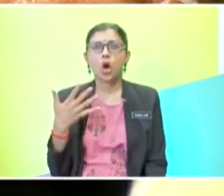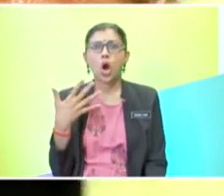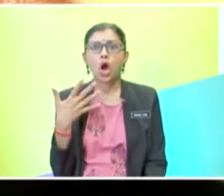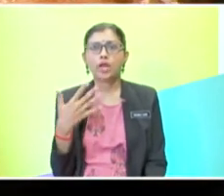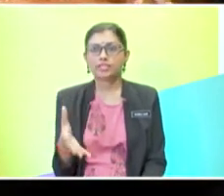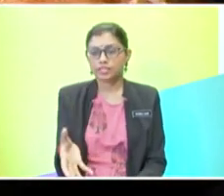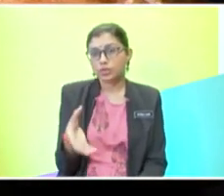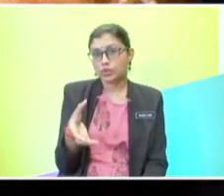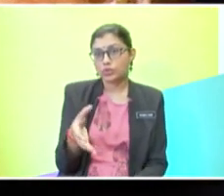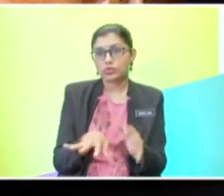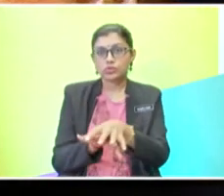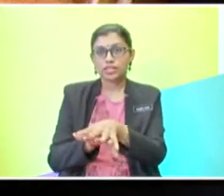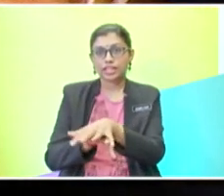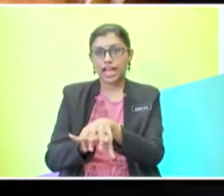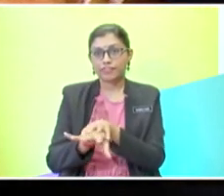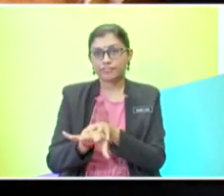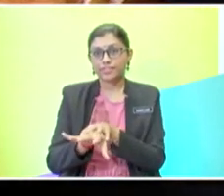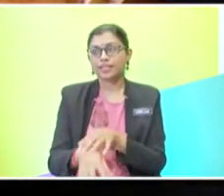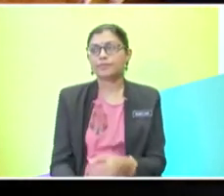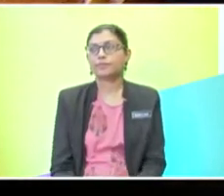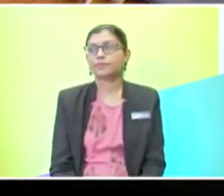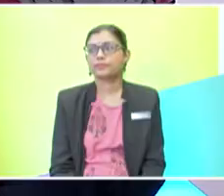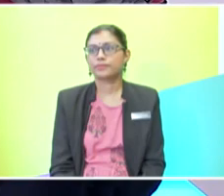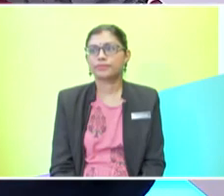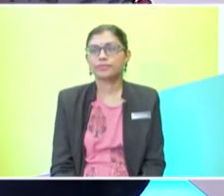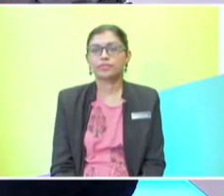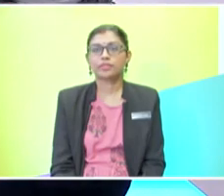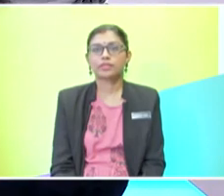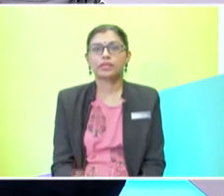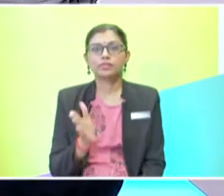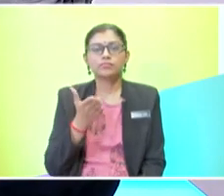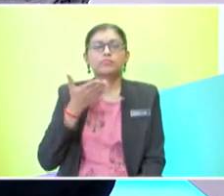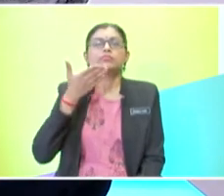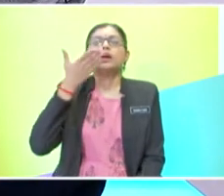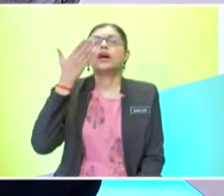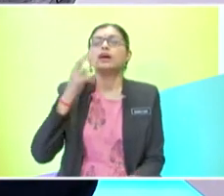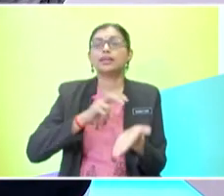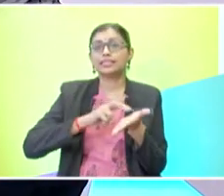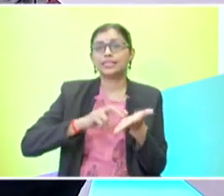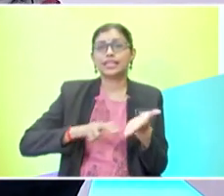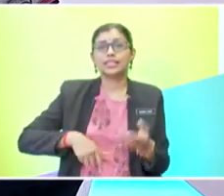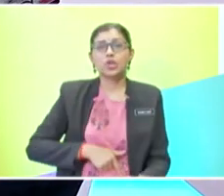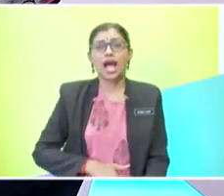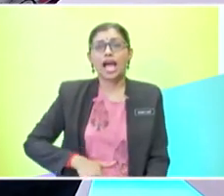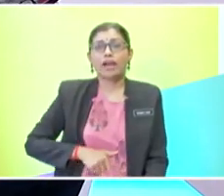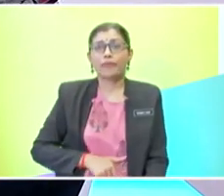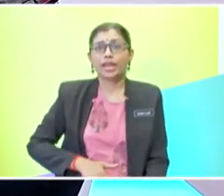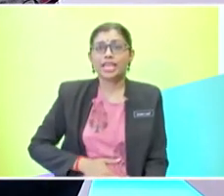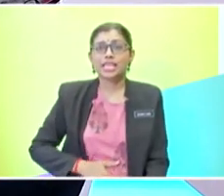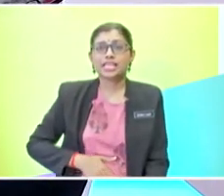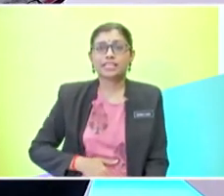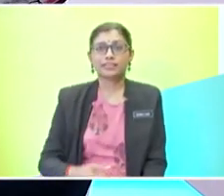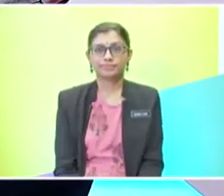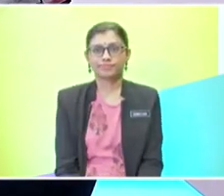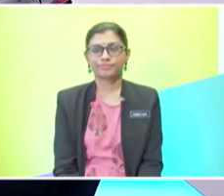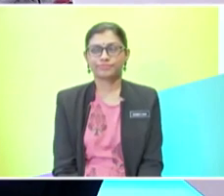Oh, okay. Ooh la la. The whole classroom is smelling of pizza. Yes. All right. So I'm just gonna